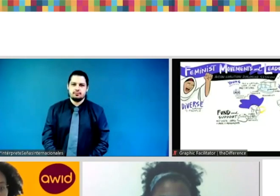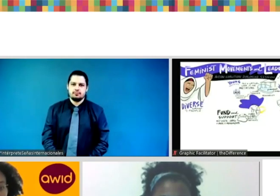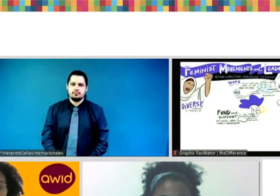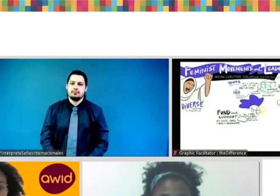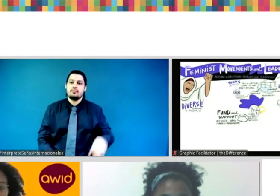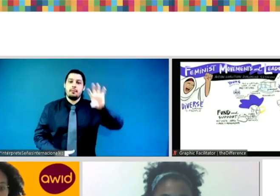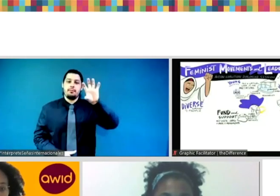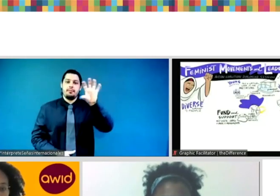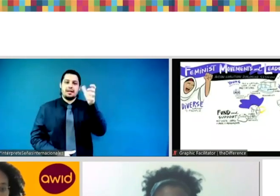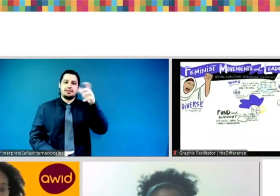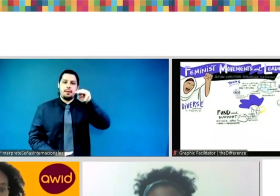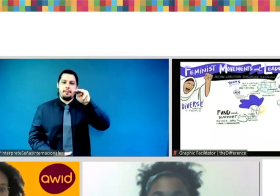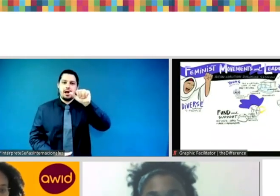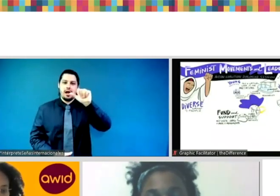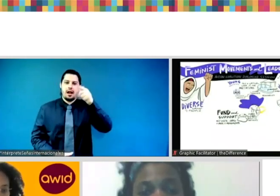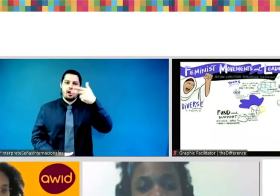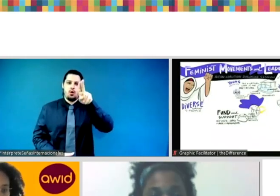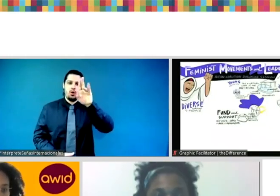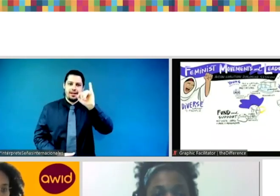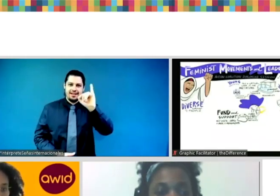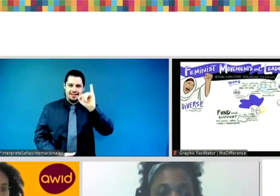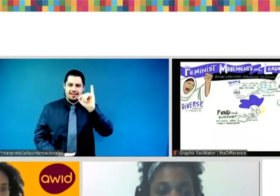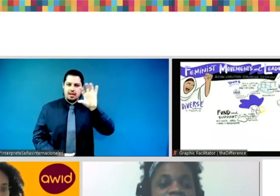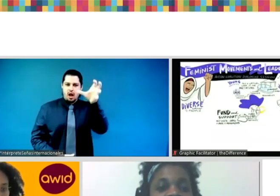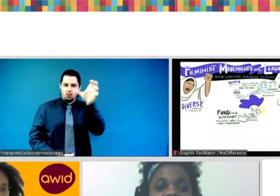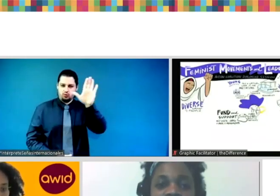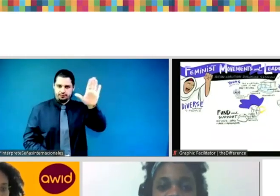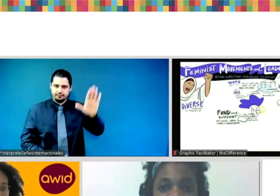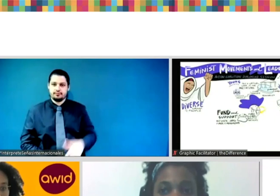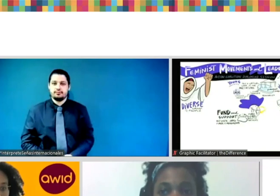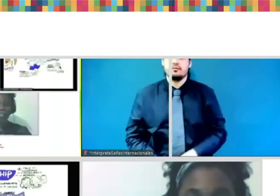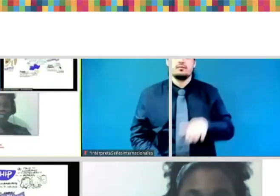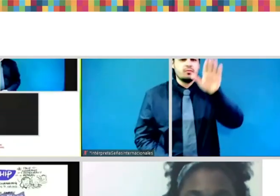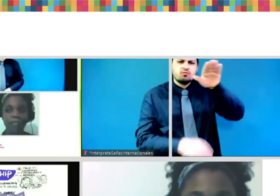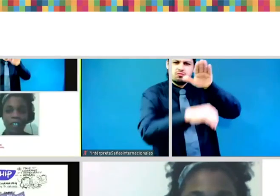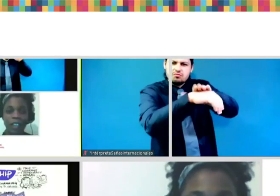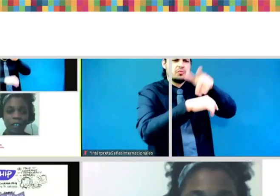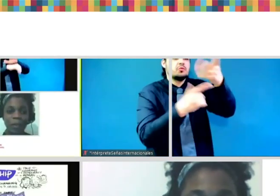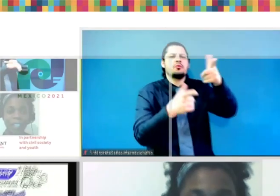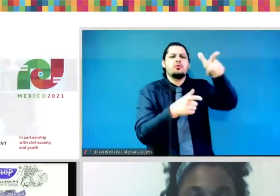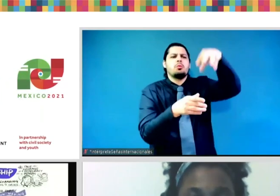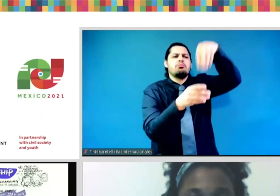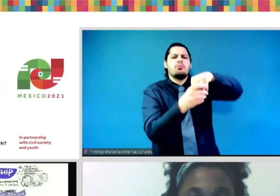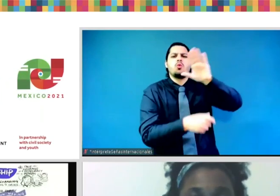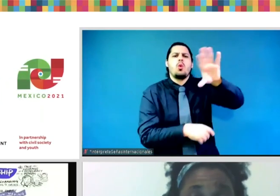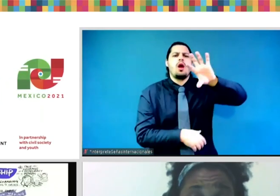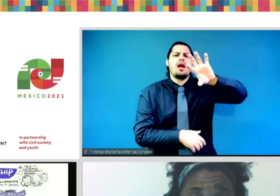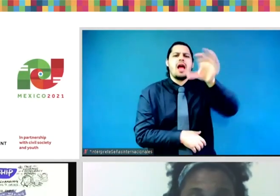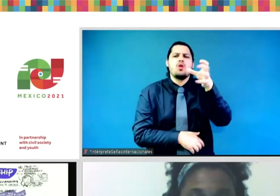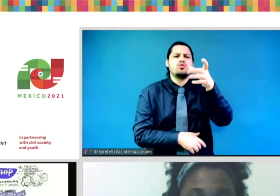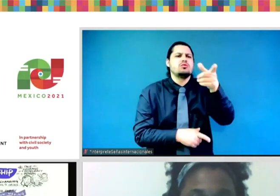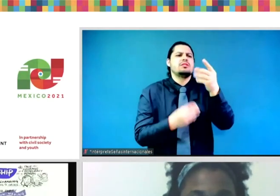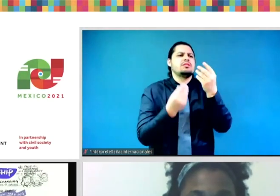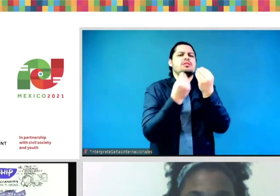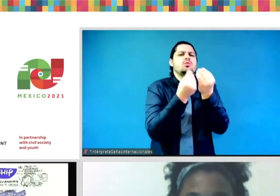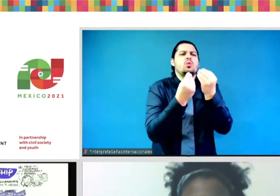Please, Shamiso. Shamiso Okay. Good afternoon, good evening to everybody, and thank you, Hakima, for